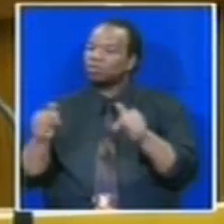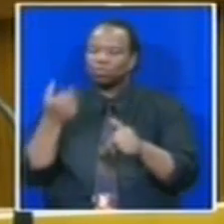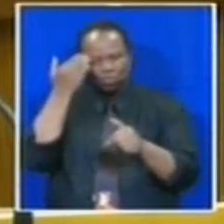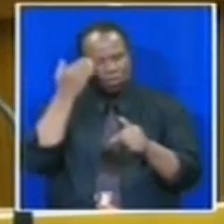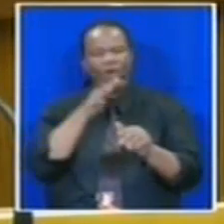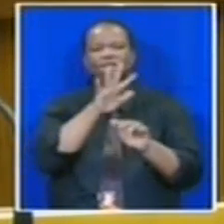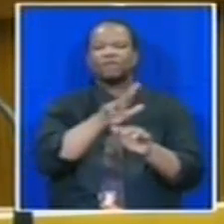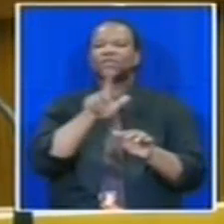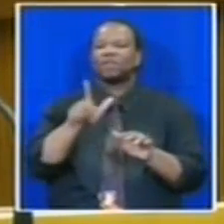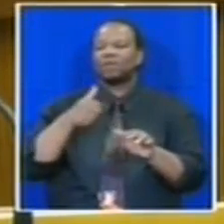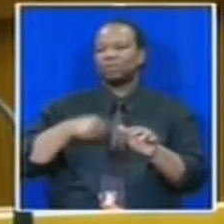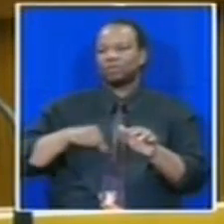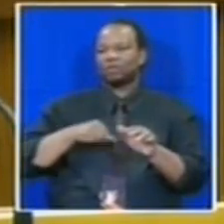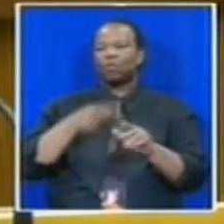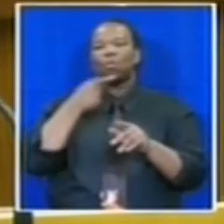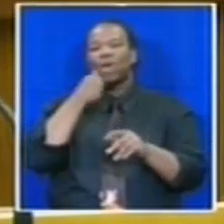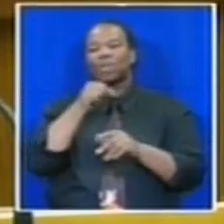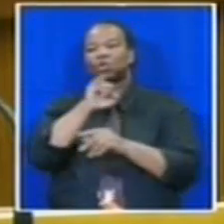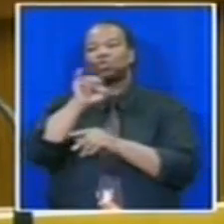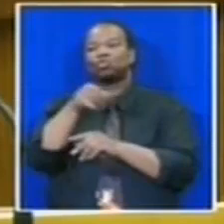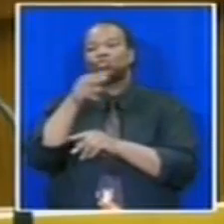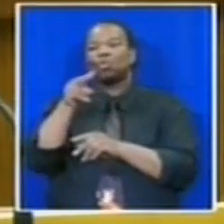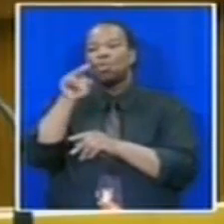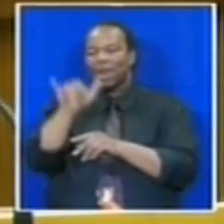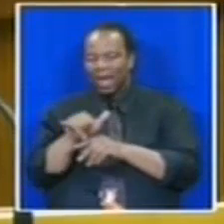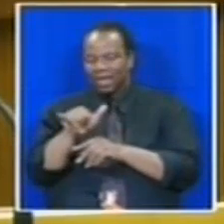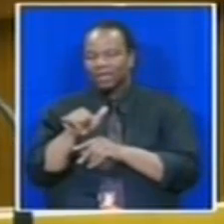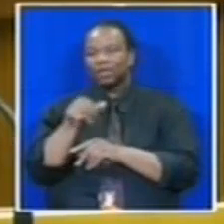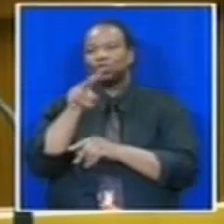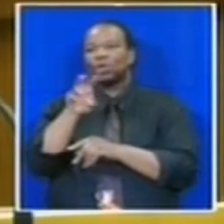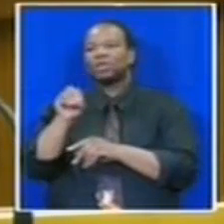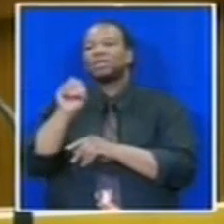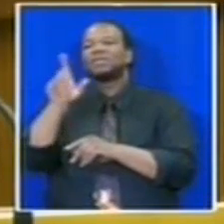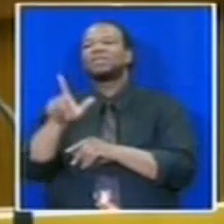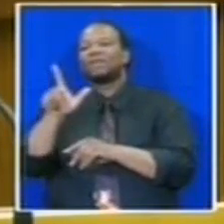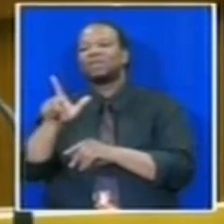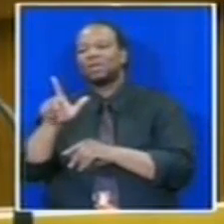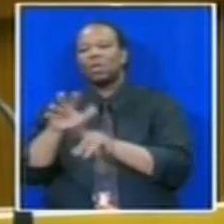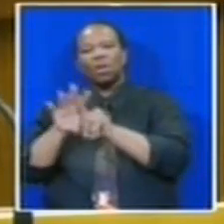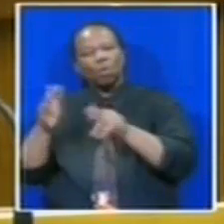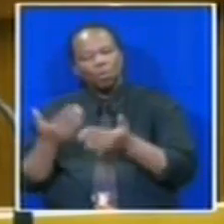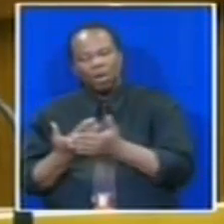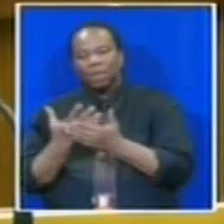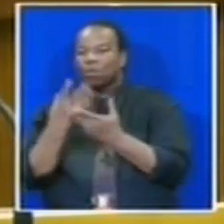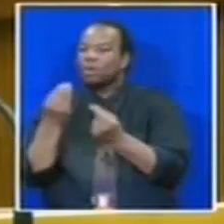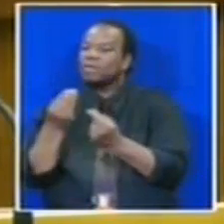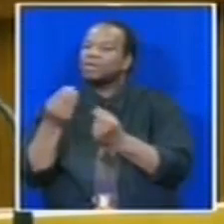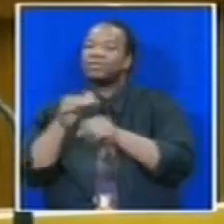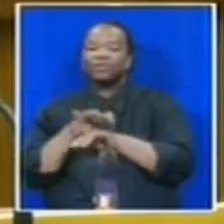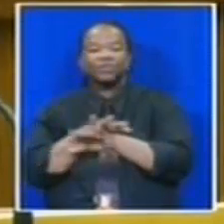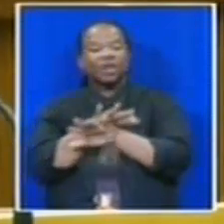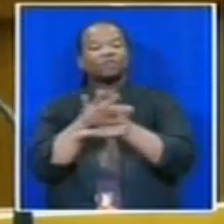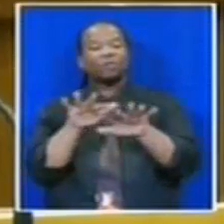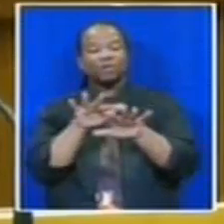July 2017. This is a major reform that will improve the transparency and comparability of accounts. Now you can